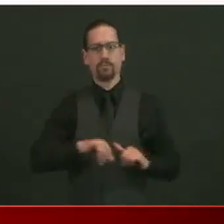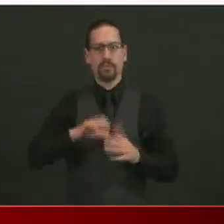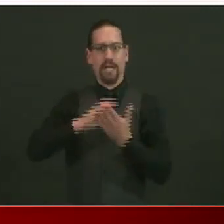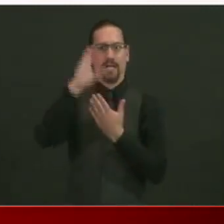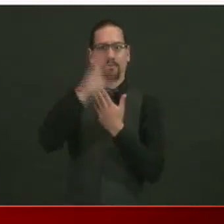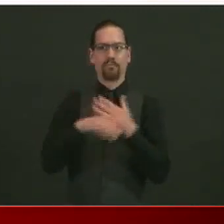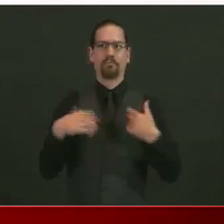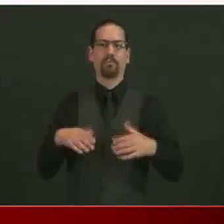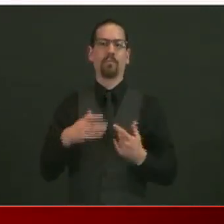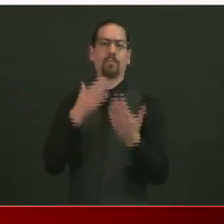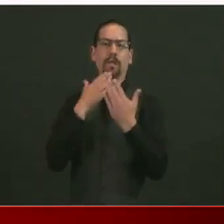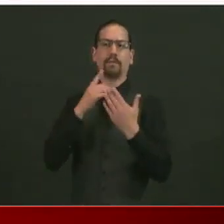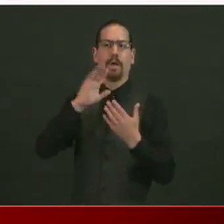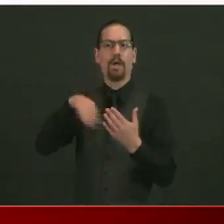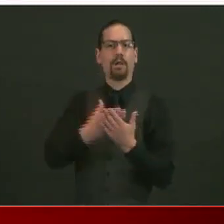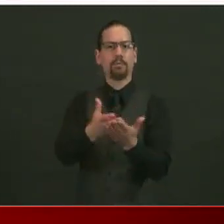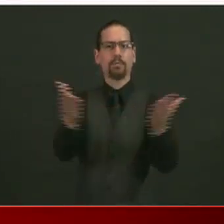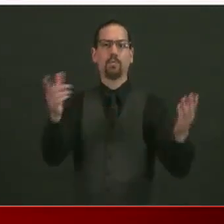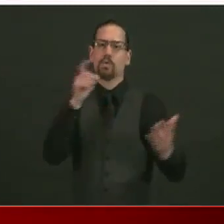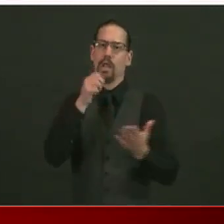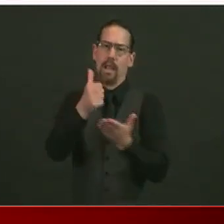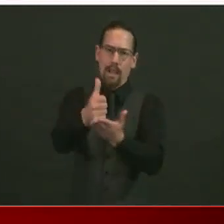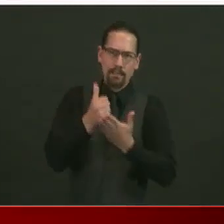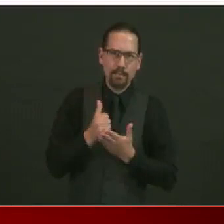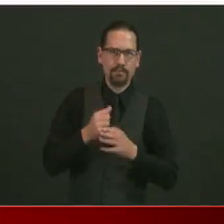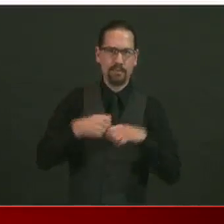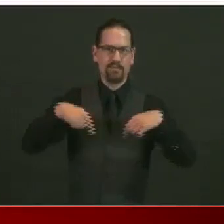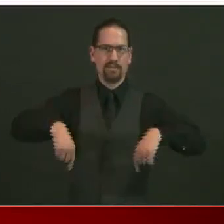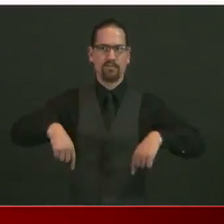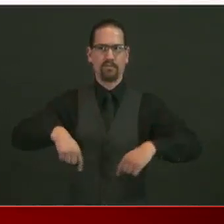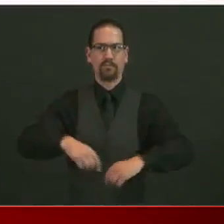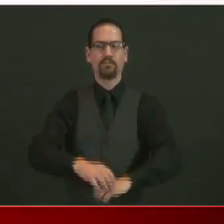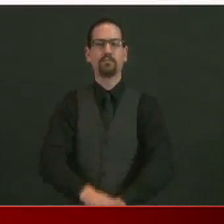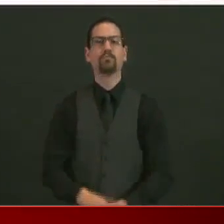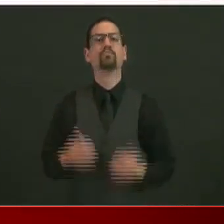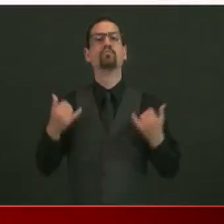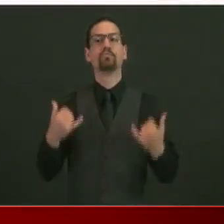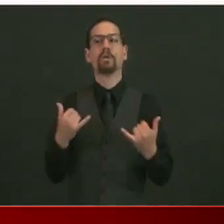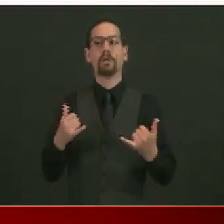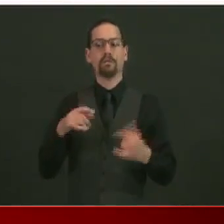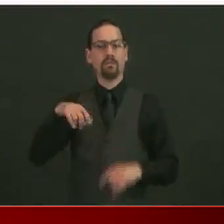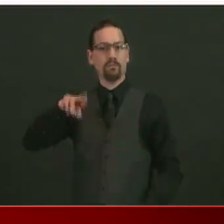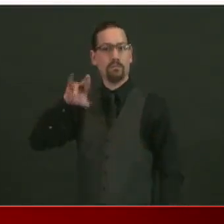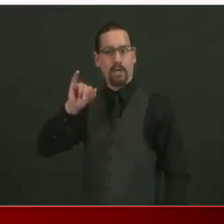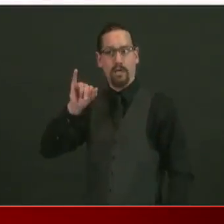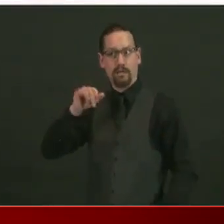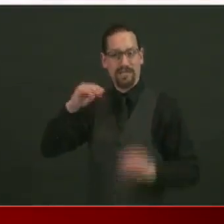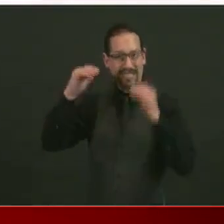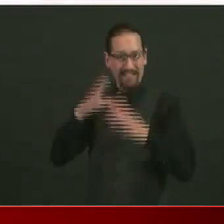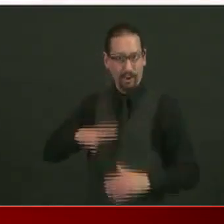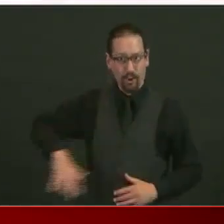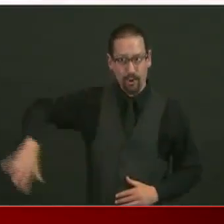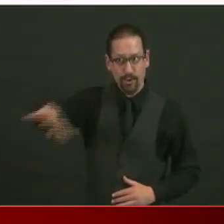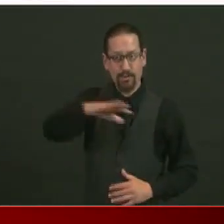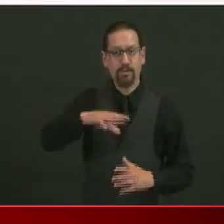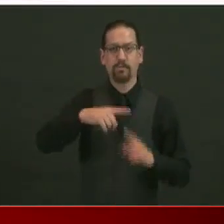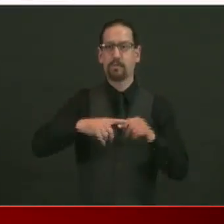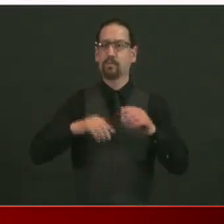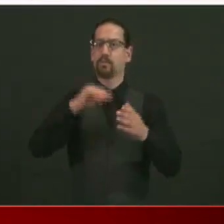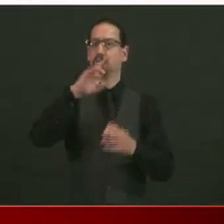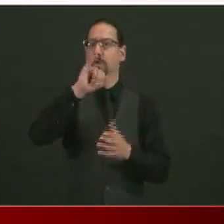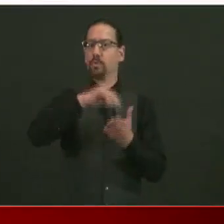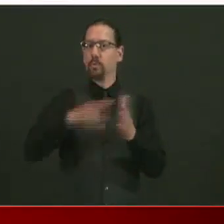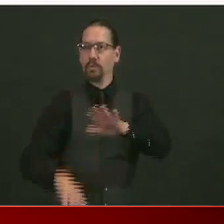So here we are. All Rhode Island students and teachers will have winter vacation from February 15th through the